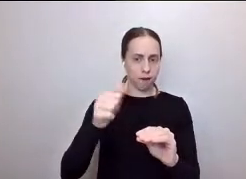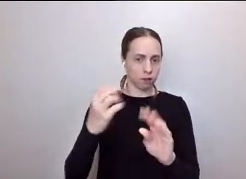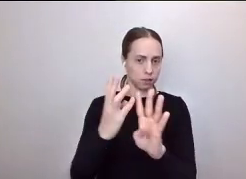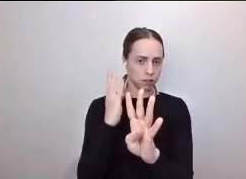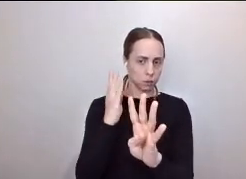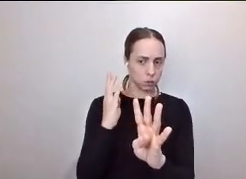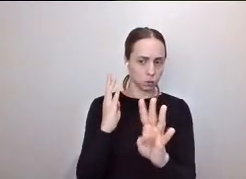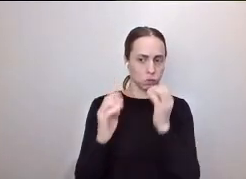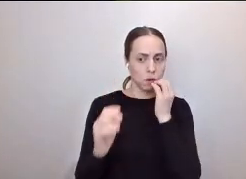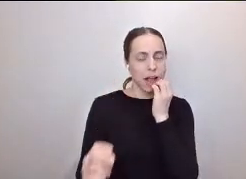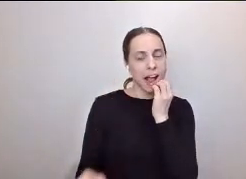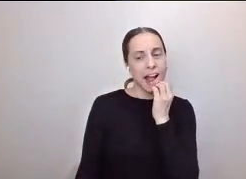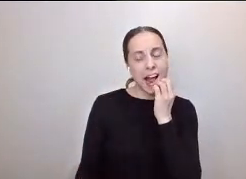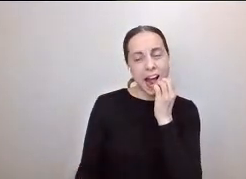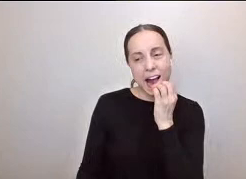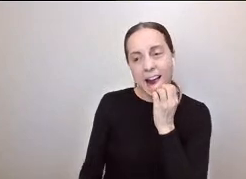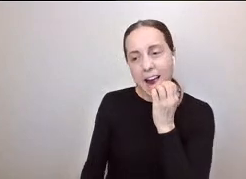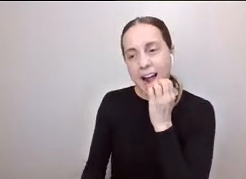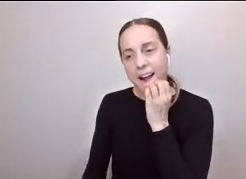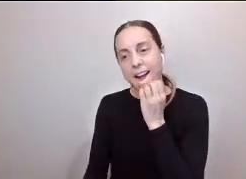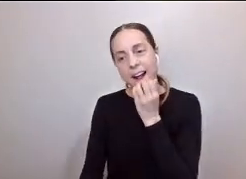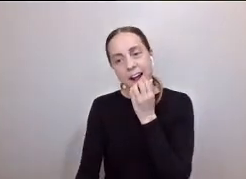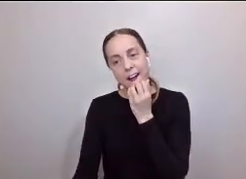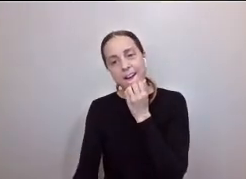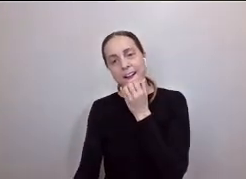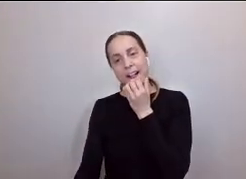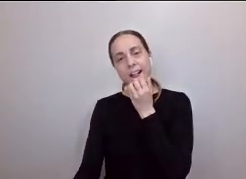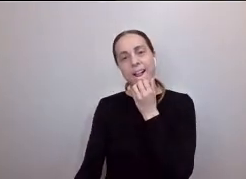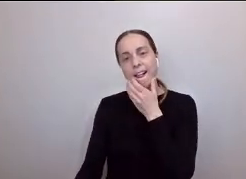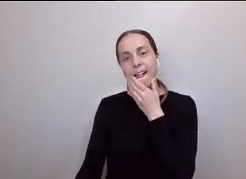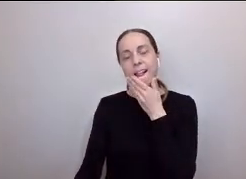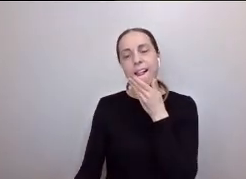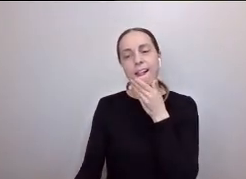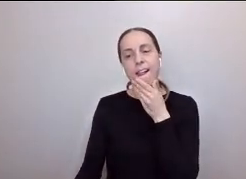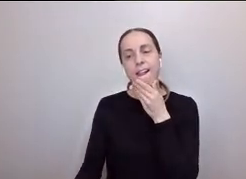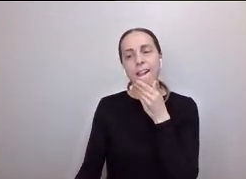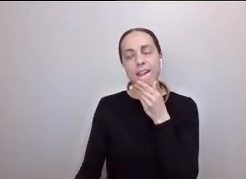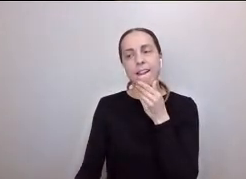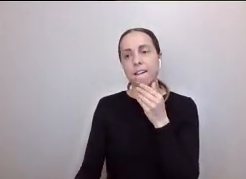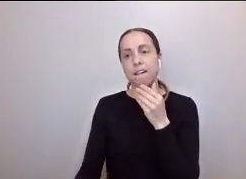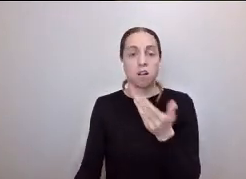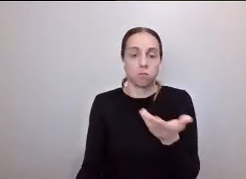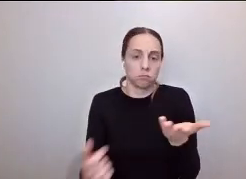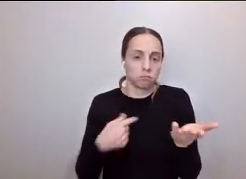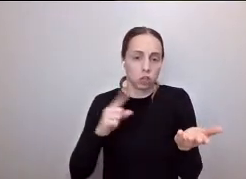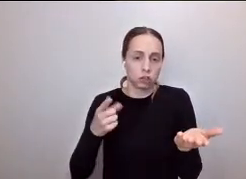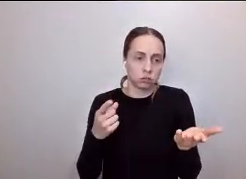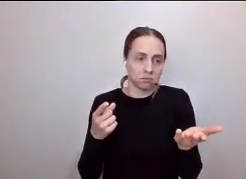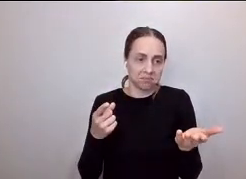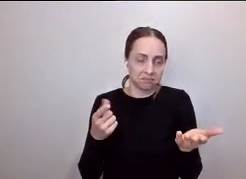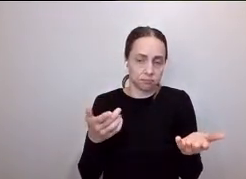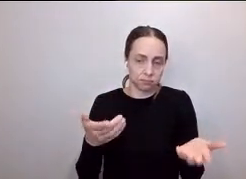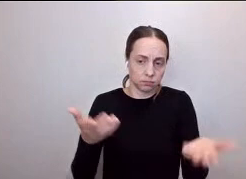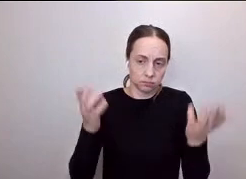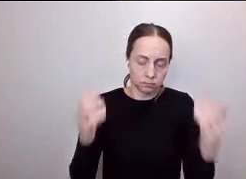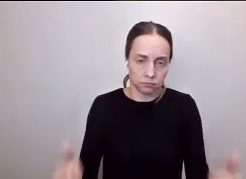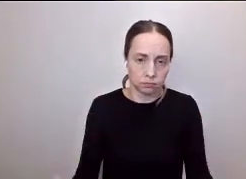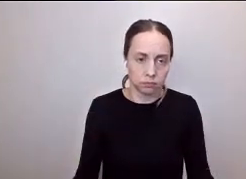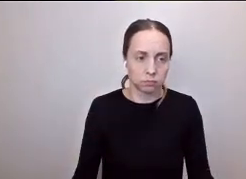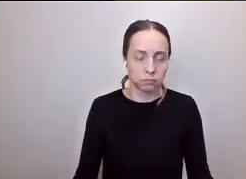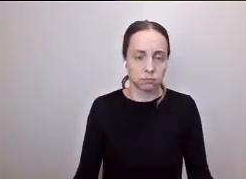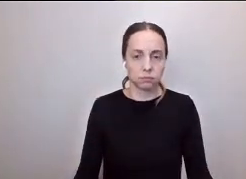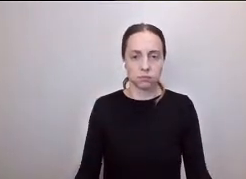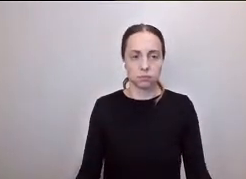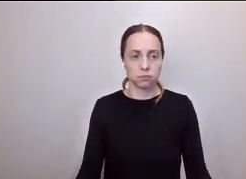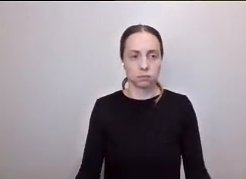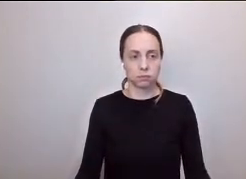ask, I'll just be very procedural matter, I'll ask if you would withdraw that motion, and